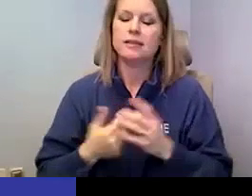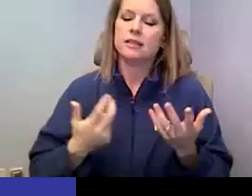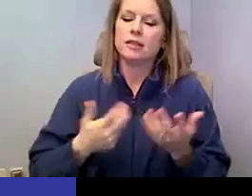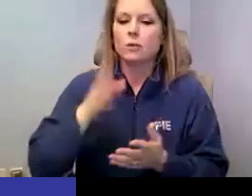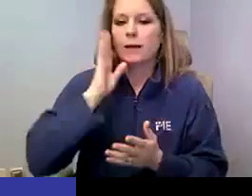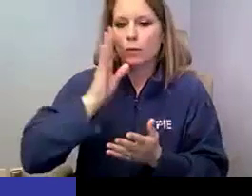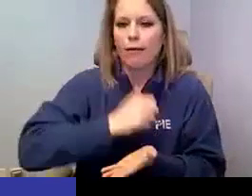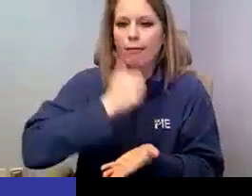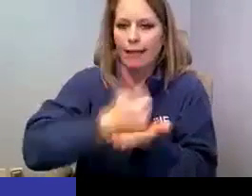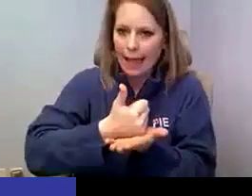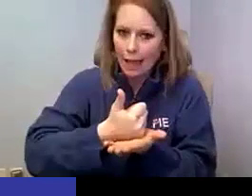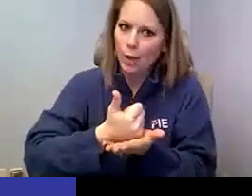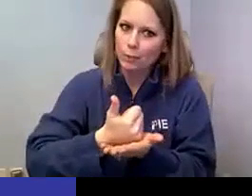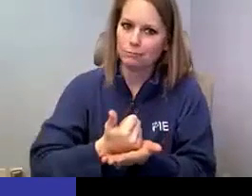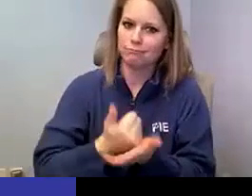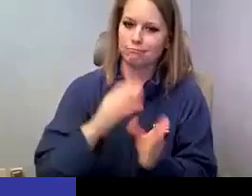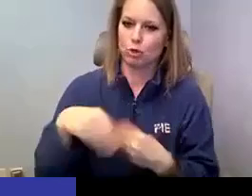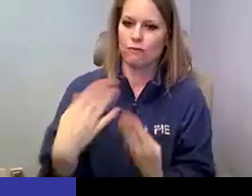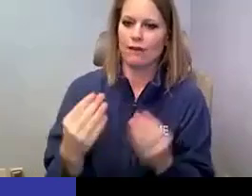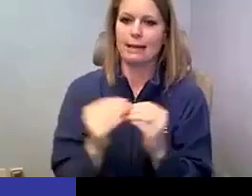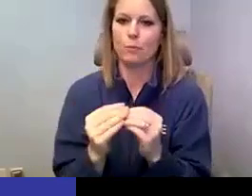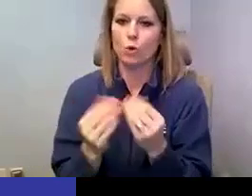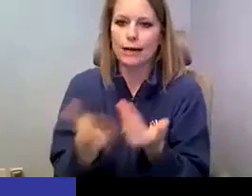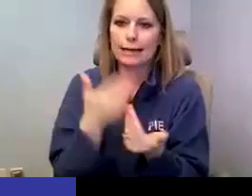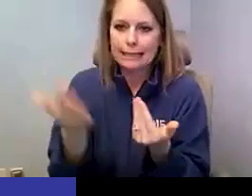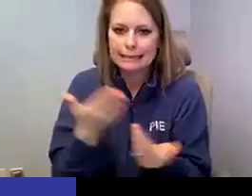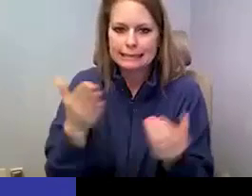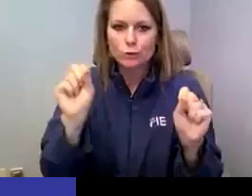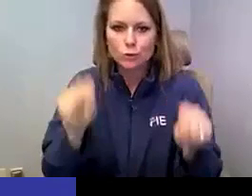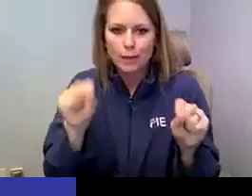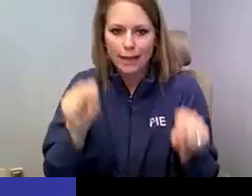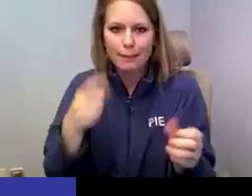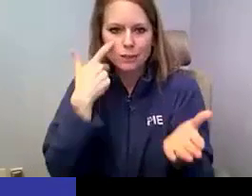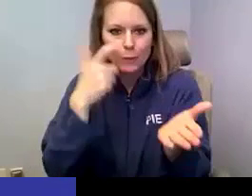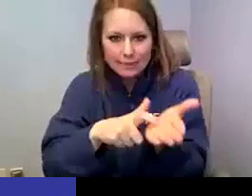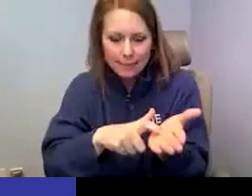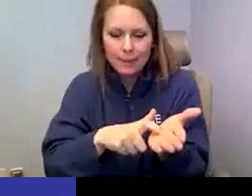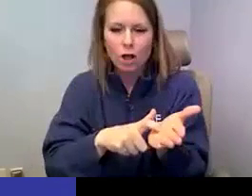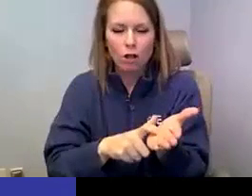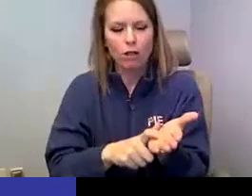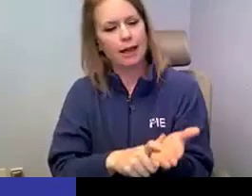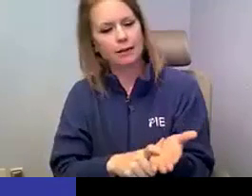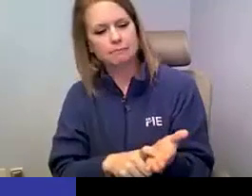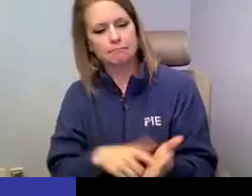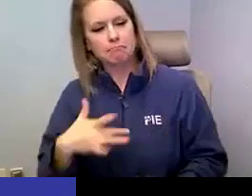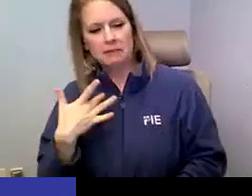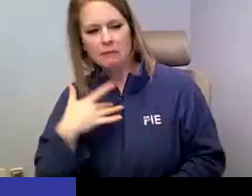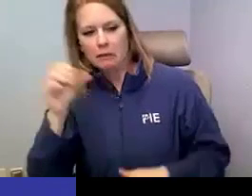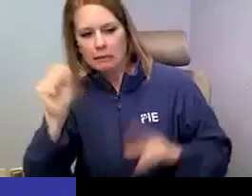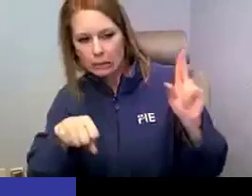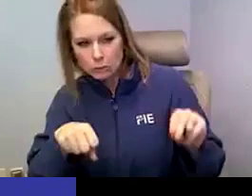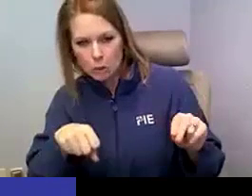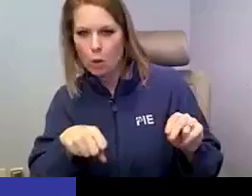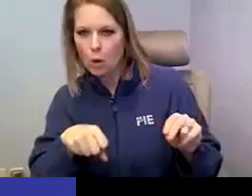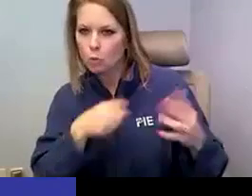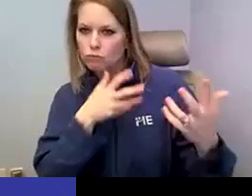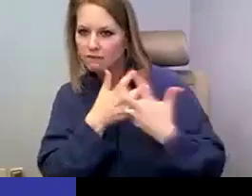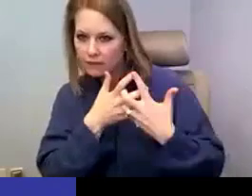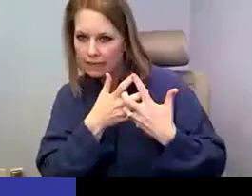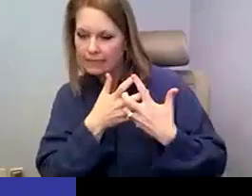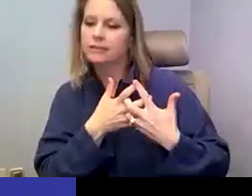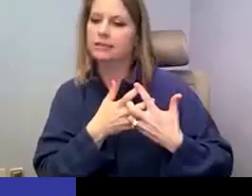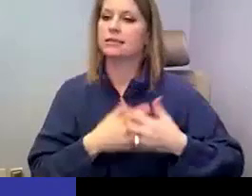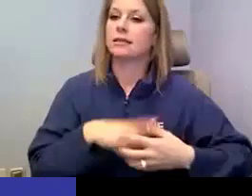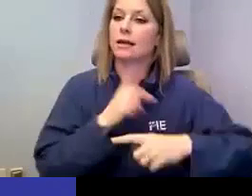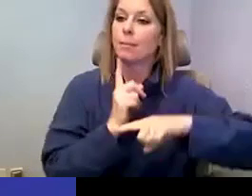education evaluation, to accurately consider and identify a student's category of disability, as well as identify